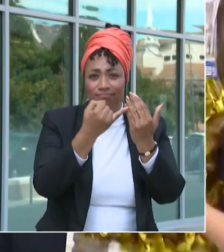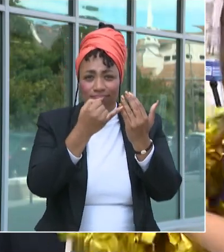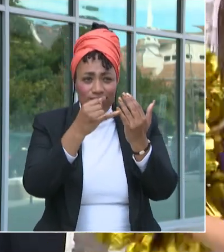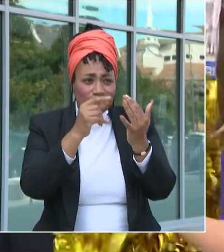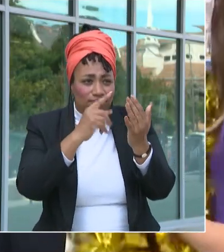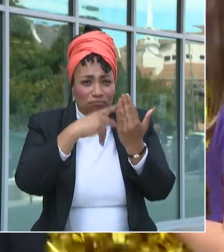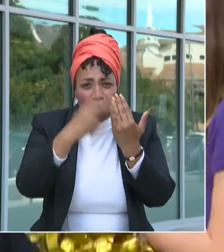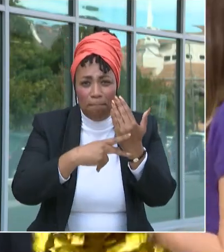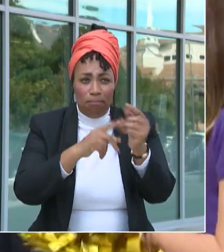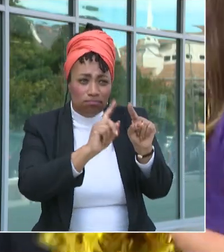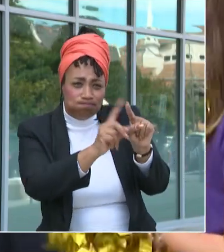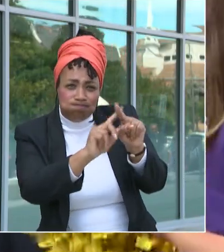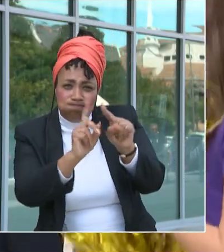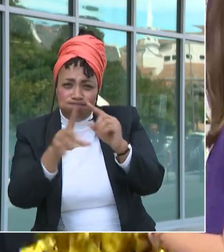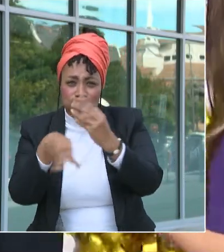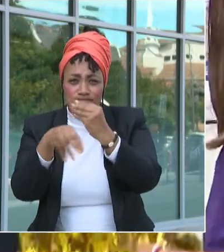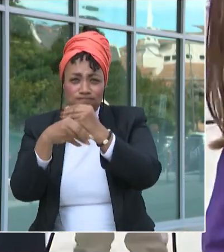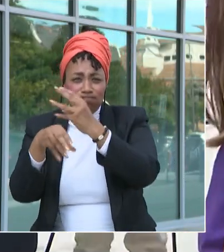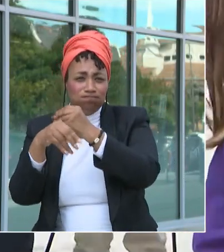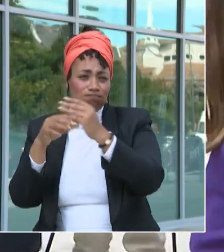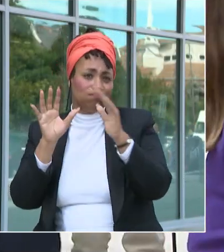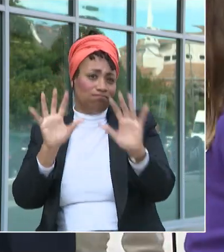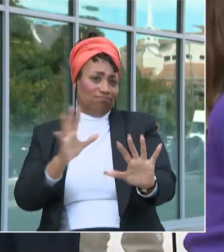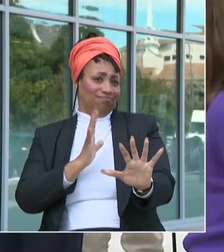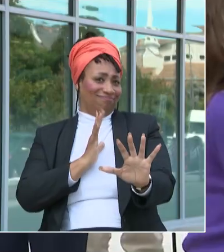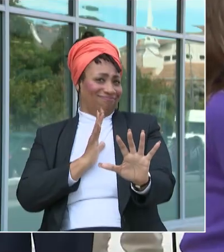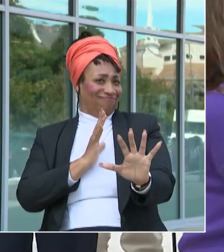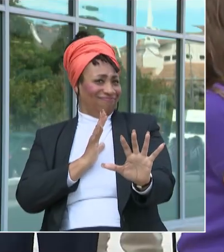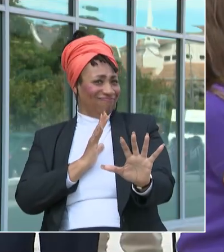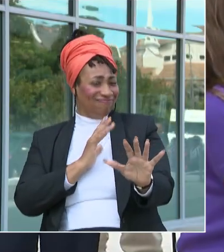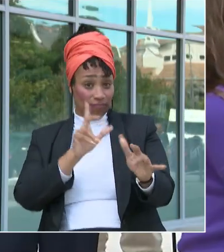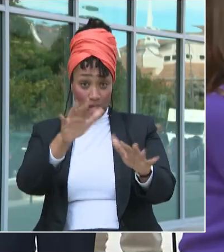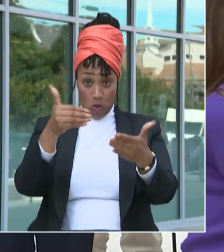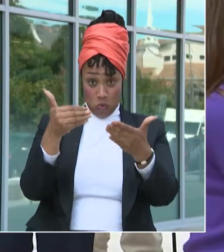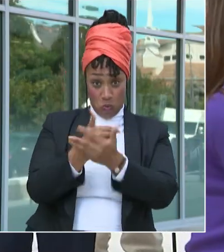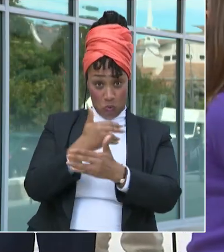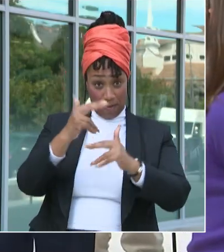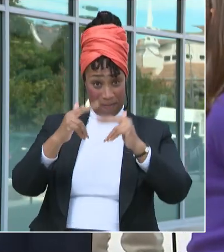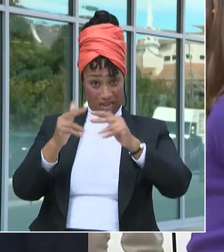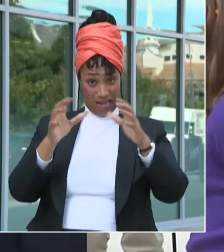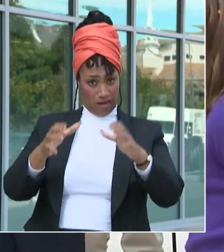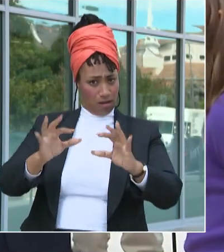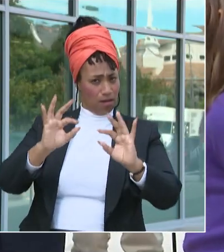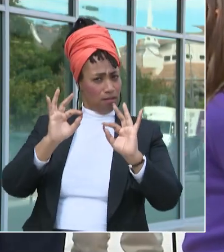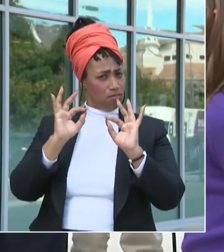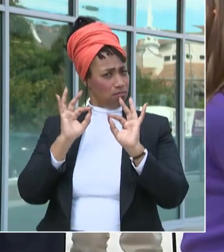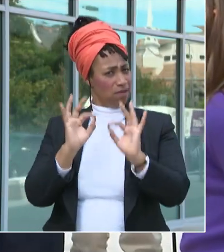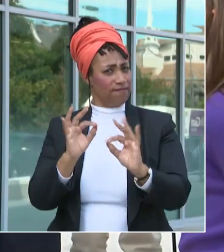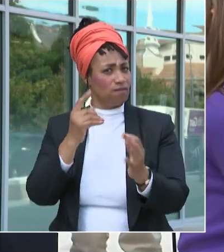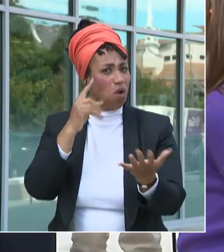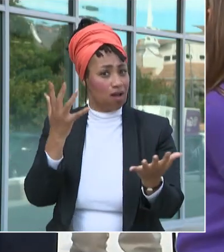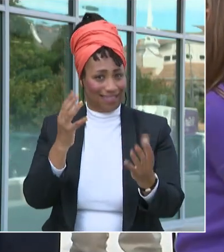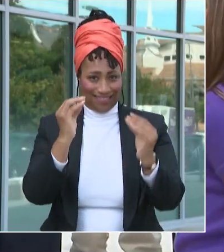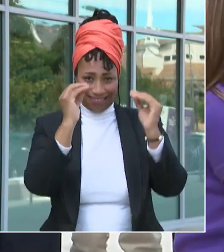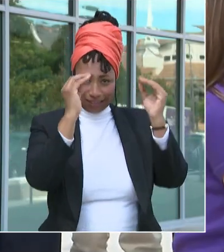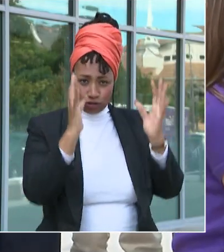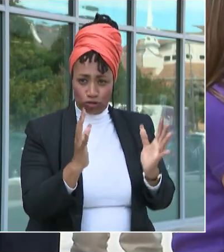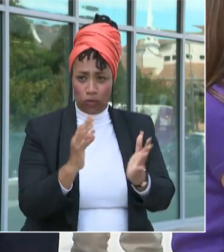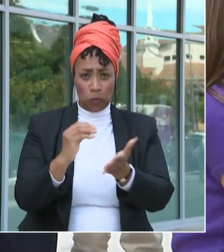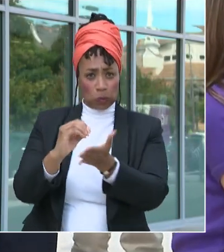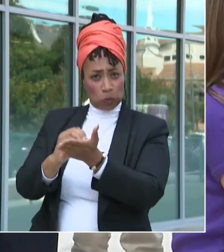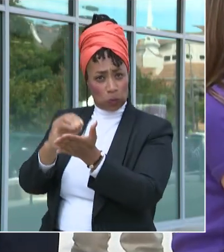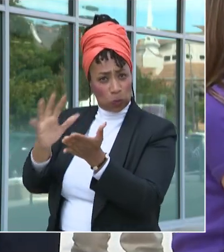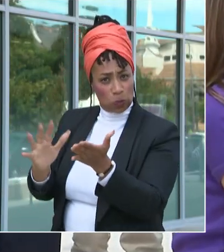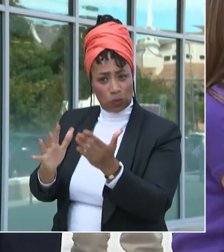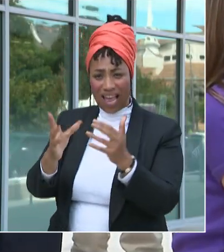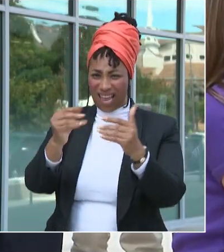This new building will benefit district scholars and educators for decades to come, especially as we continue to be intentional about investing